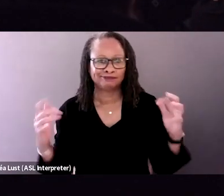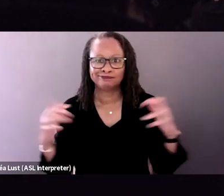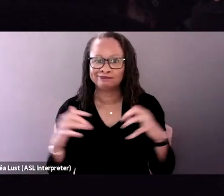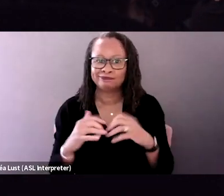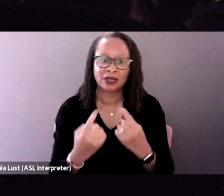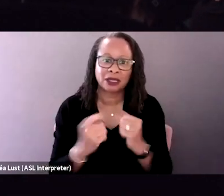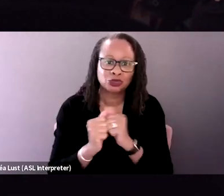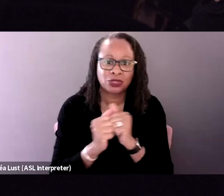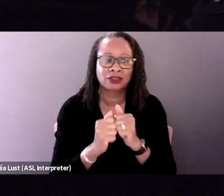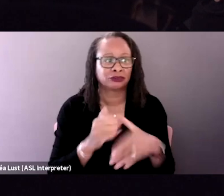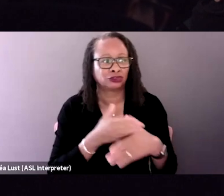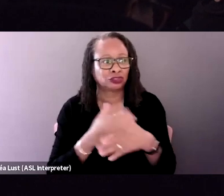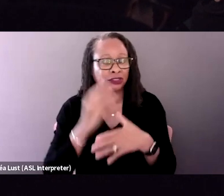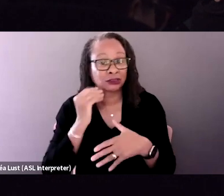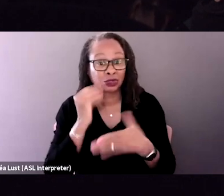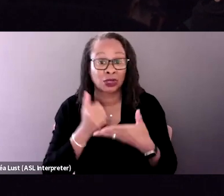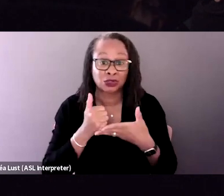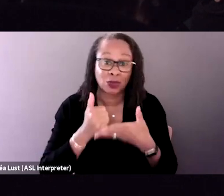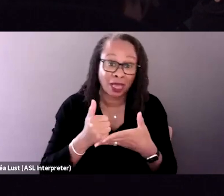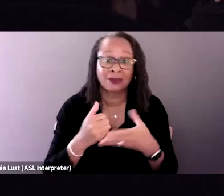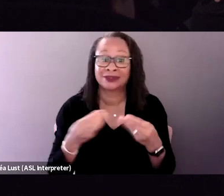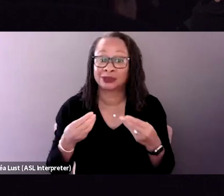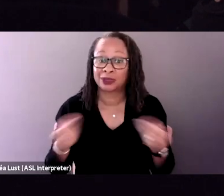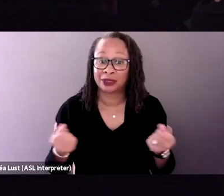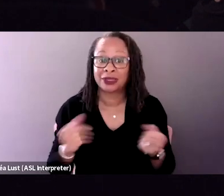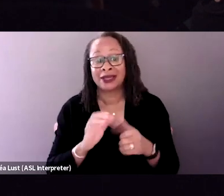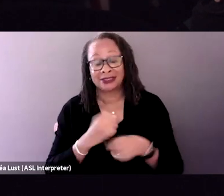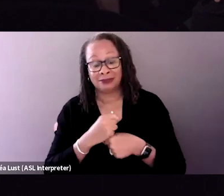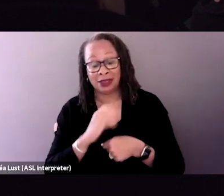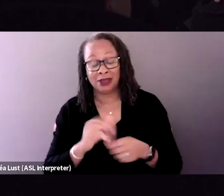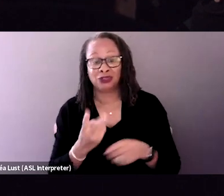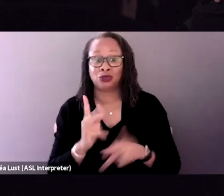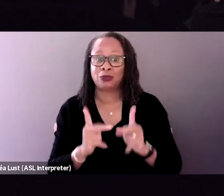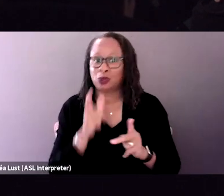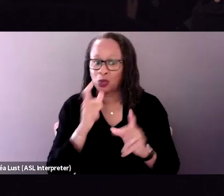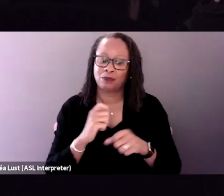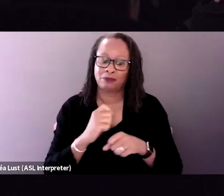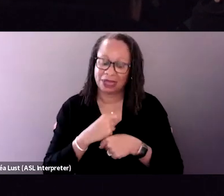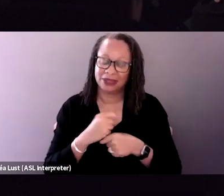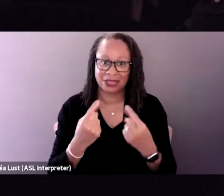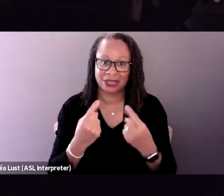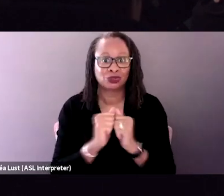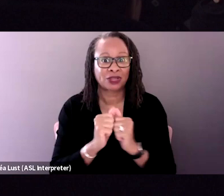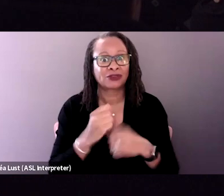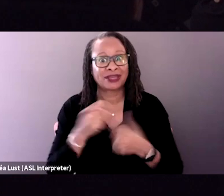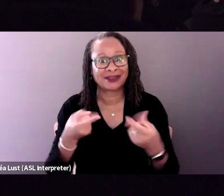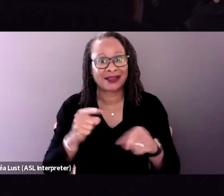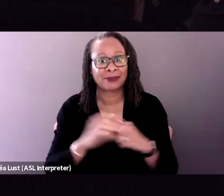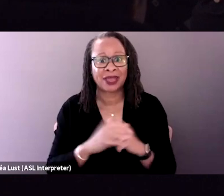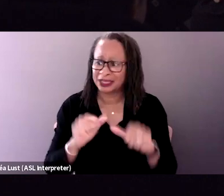to share experiences that help them heal is made by two people who came together to make this happen. So can you talk about your origin